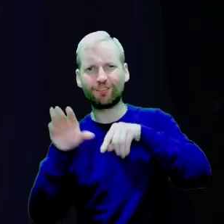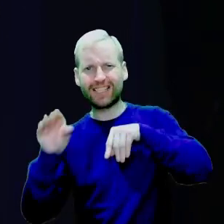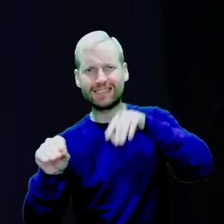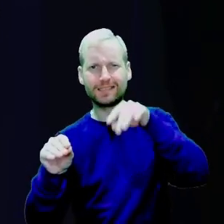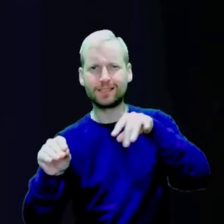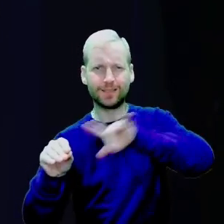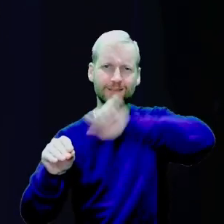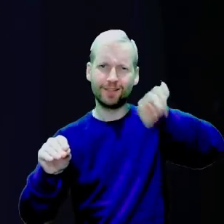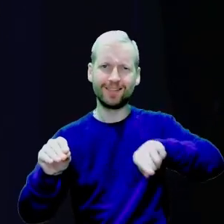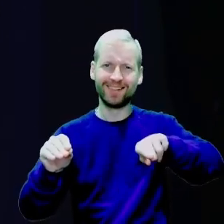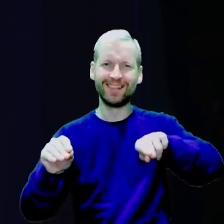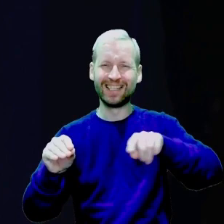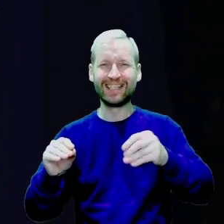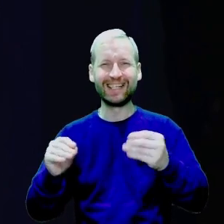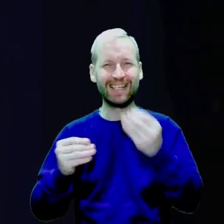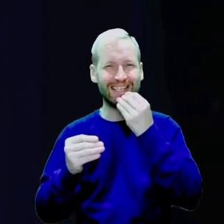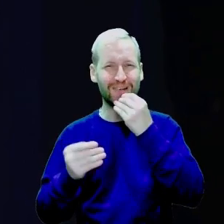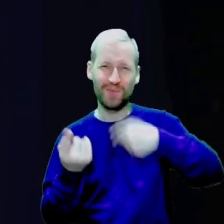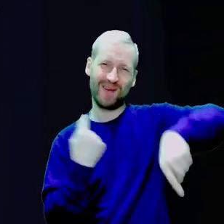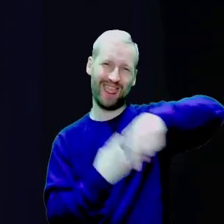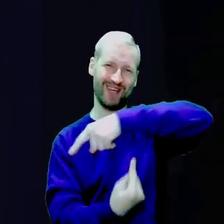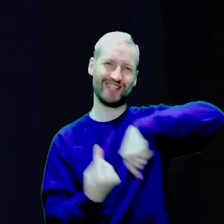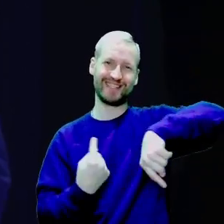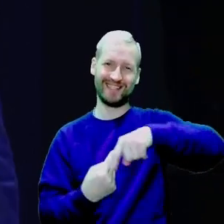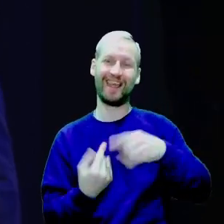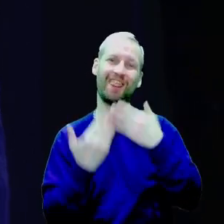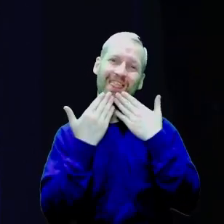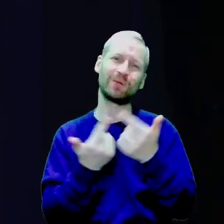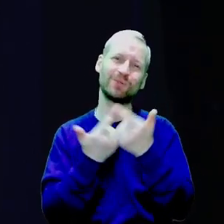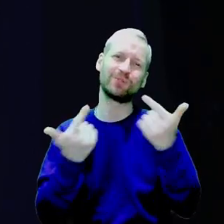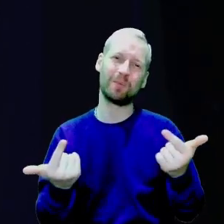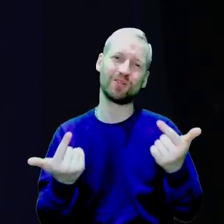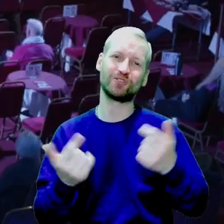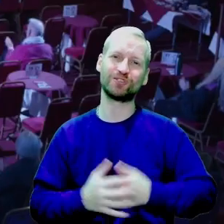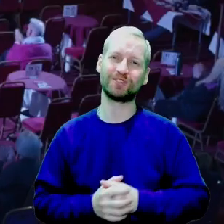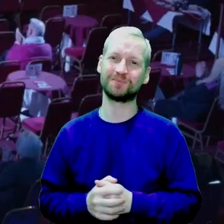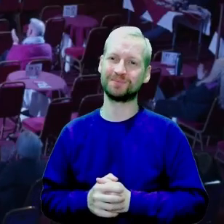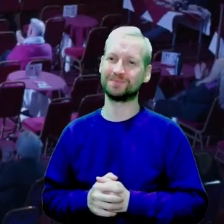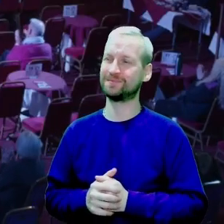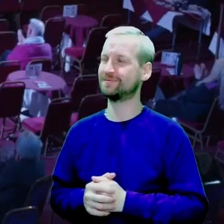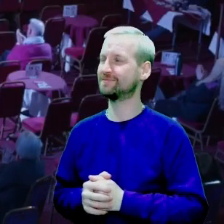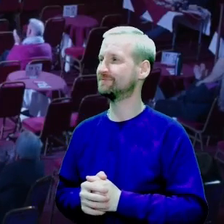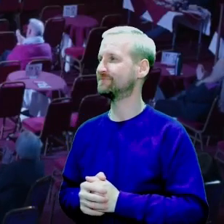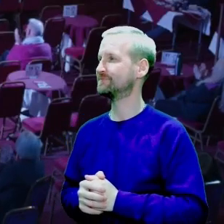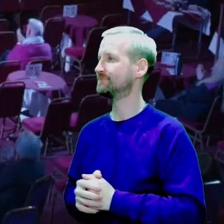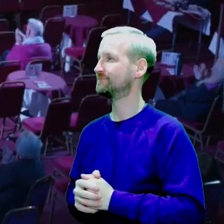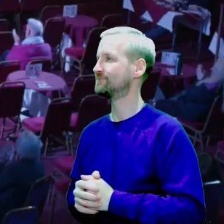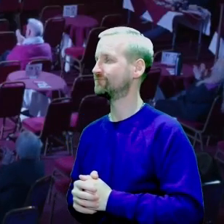eat with us. Thank you very much indeed. Thank you.